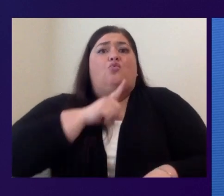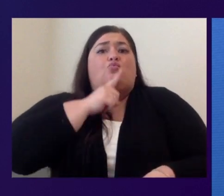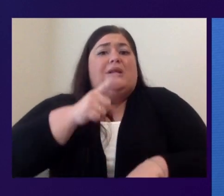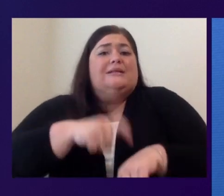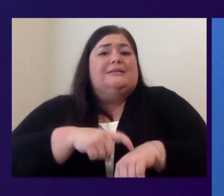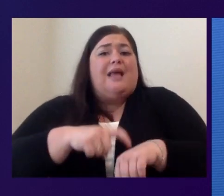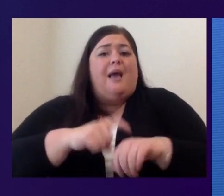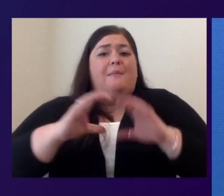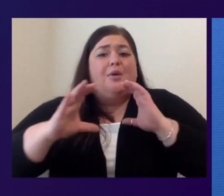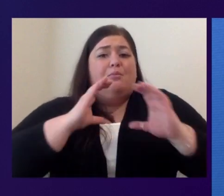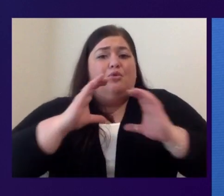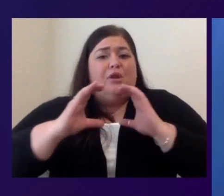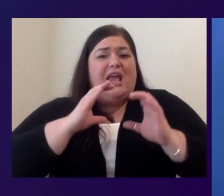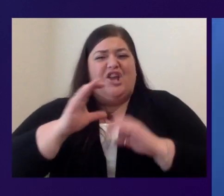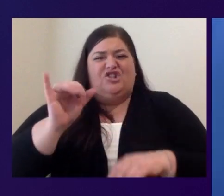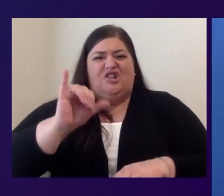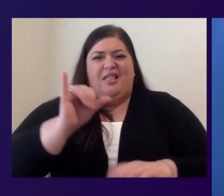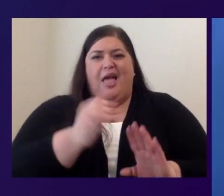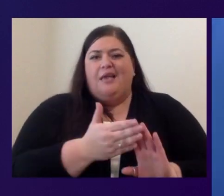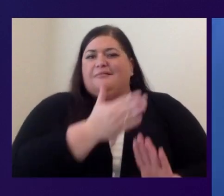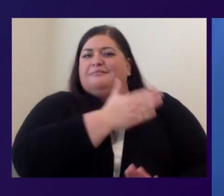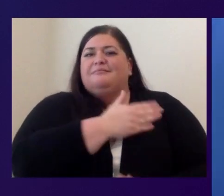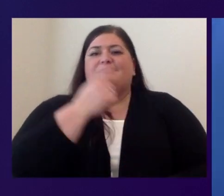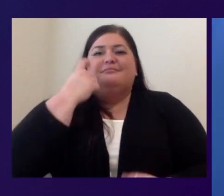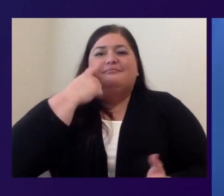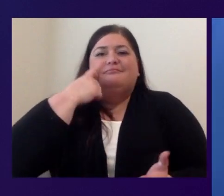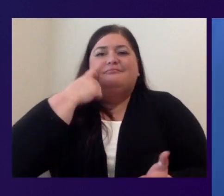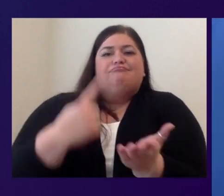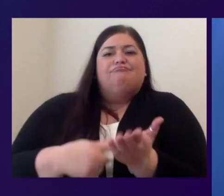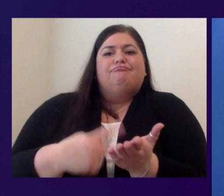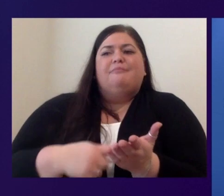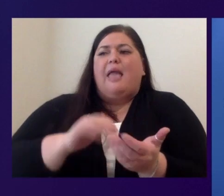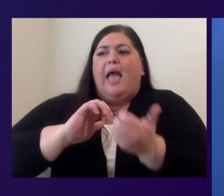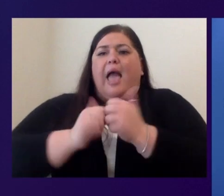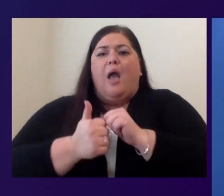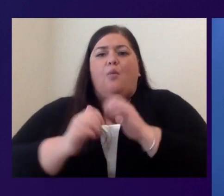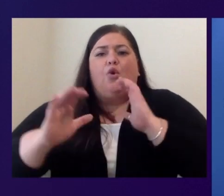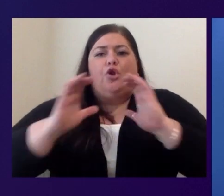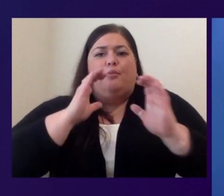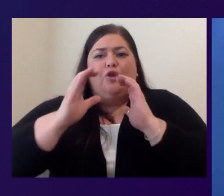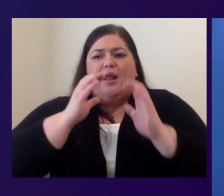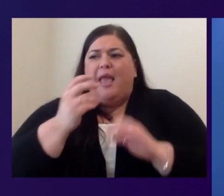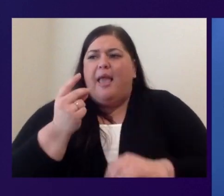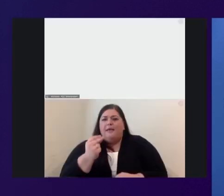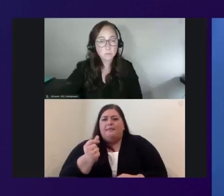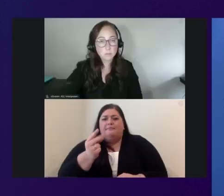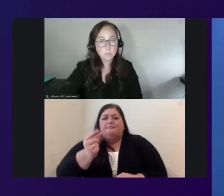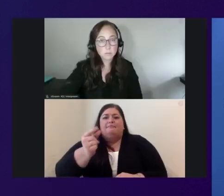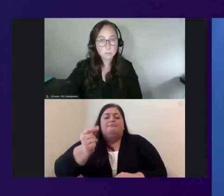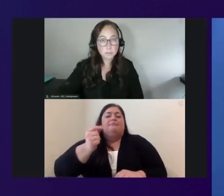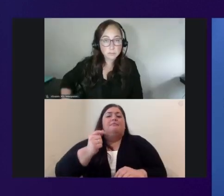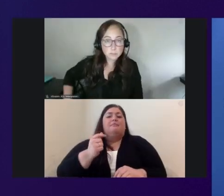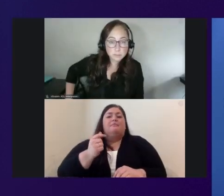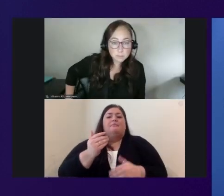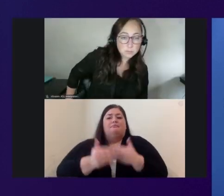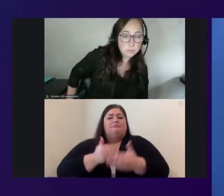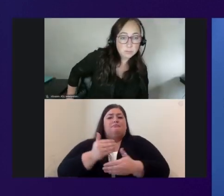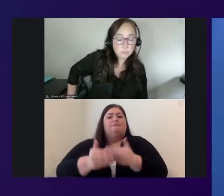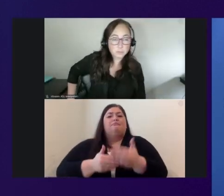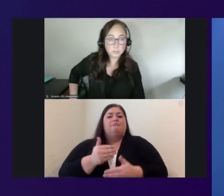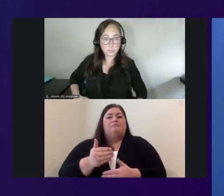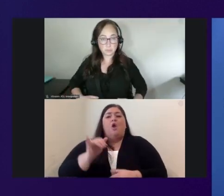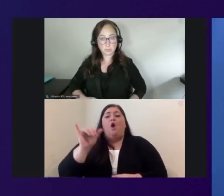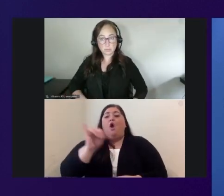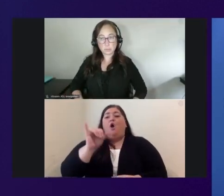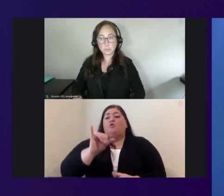the previous session, how do end users communicate in real time and utilize unified communications? And then as well, we also